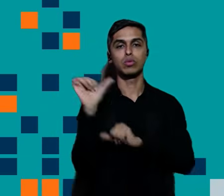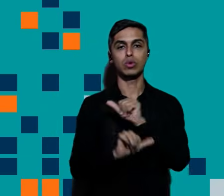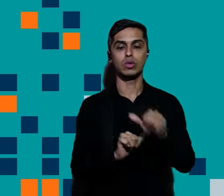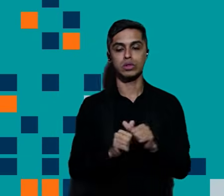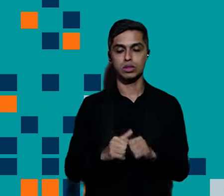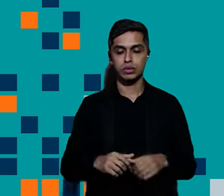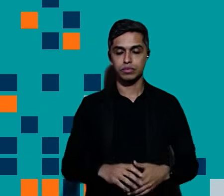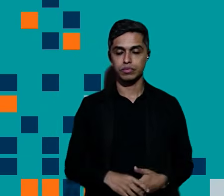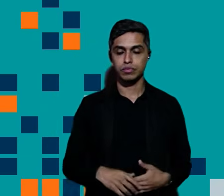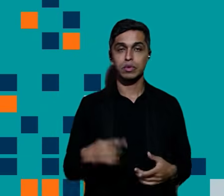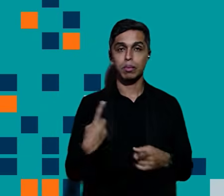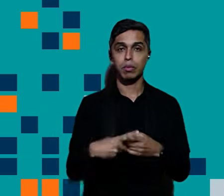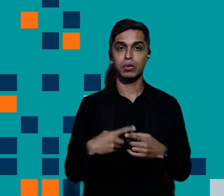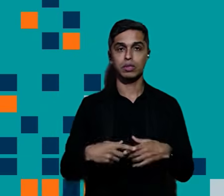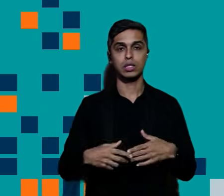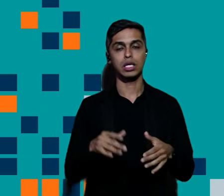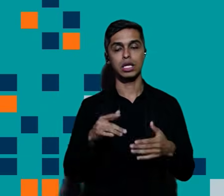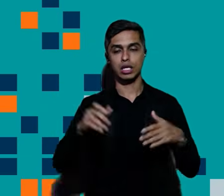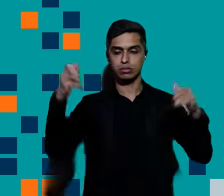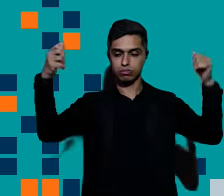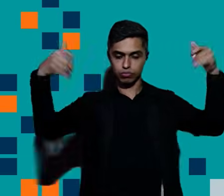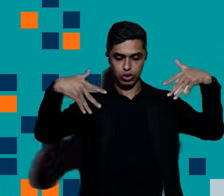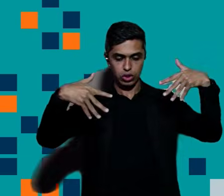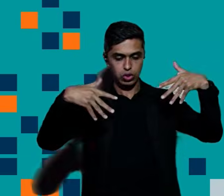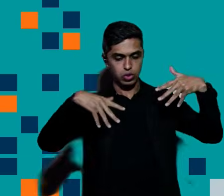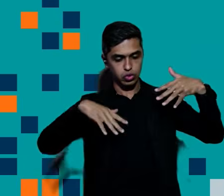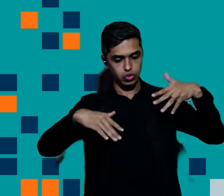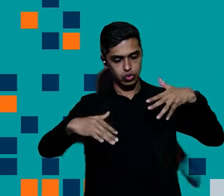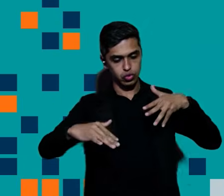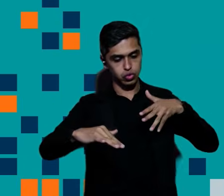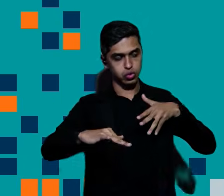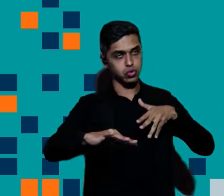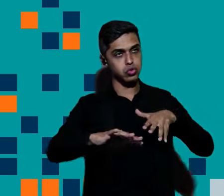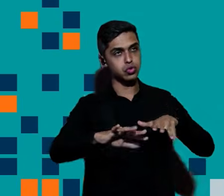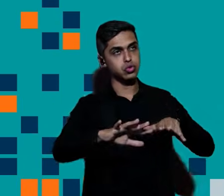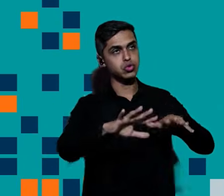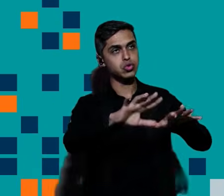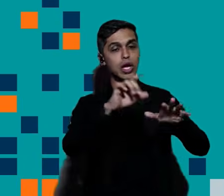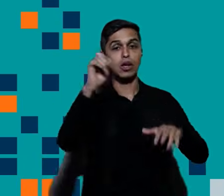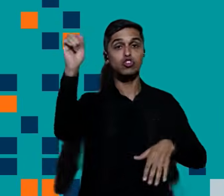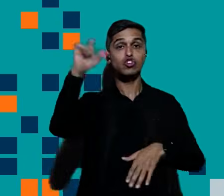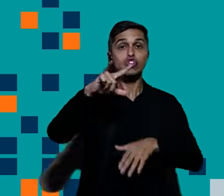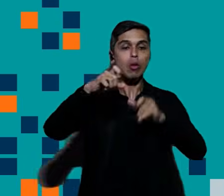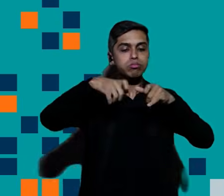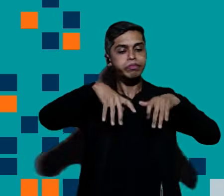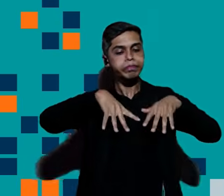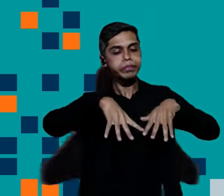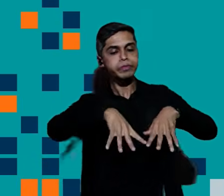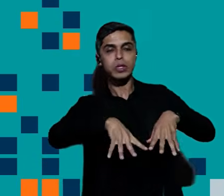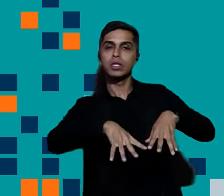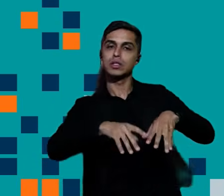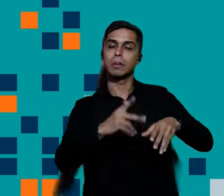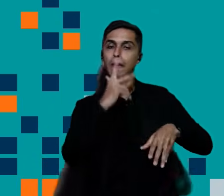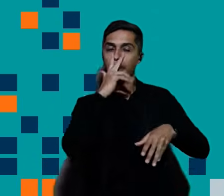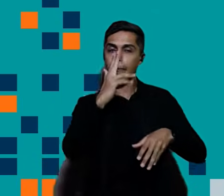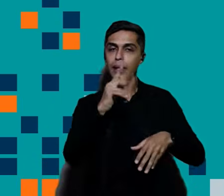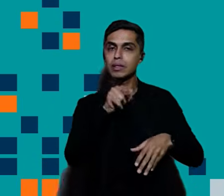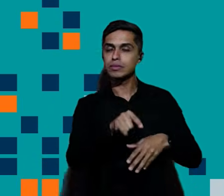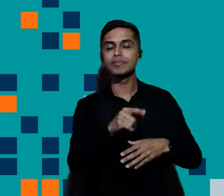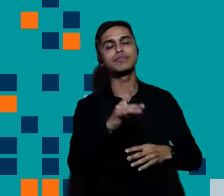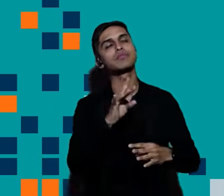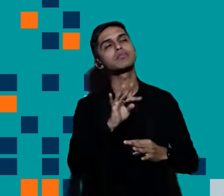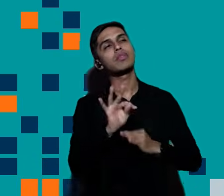walls of the building. This idea of using space as a non-invasive therapeutic treatment that can